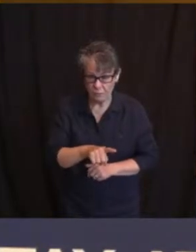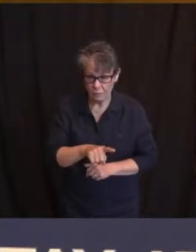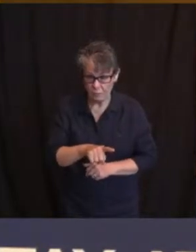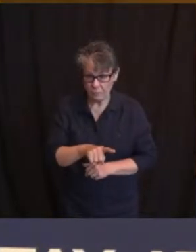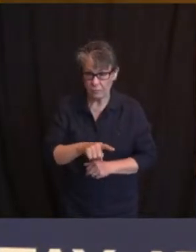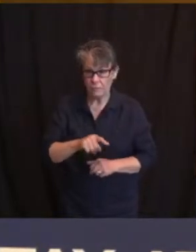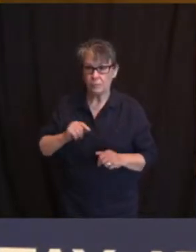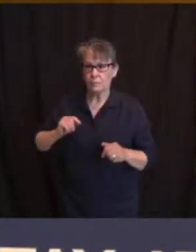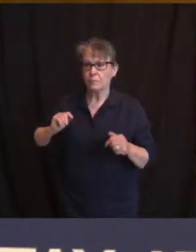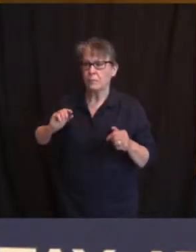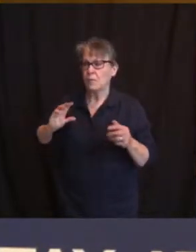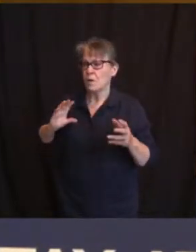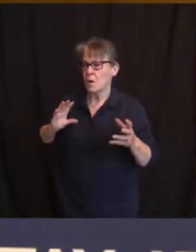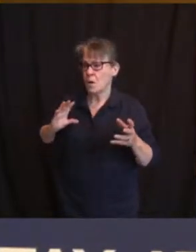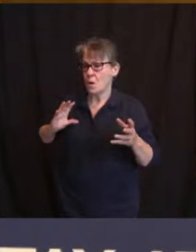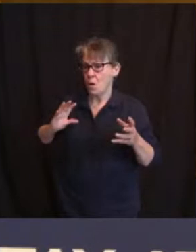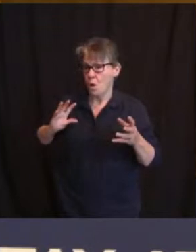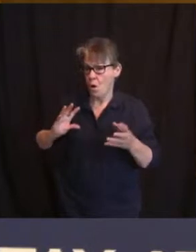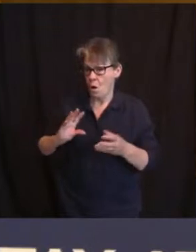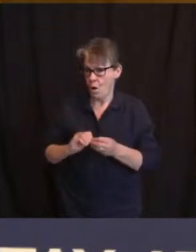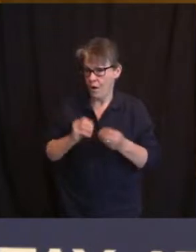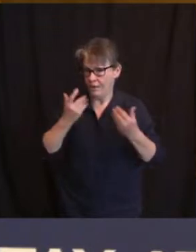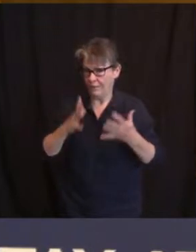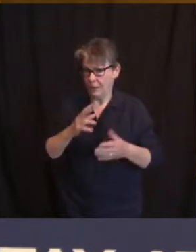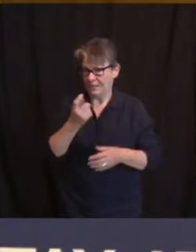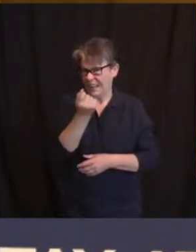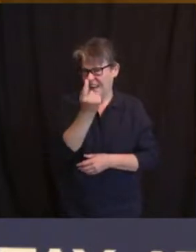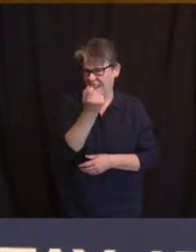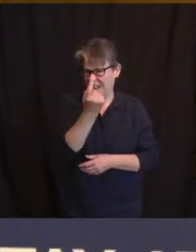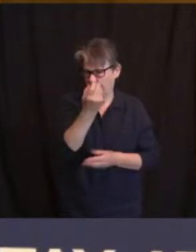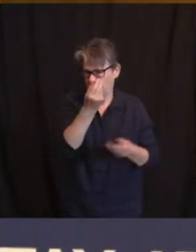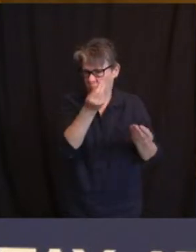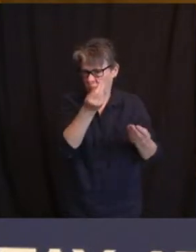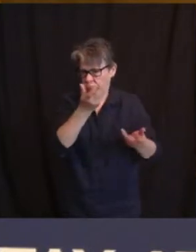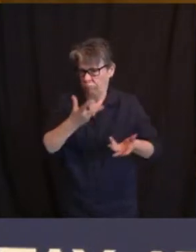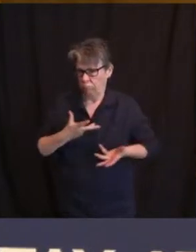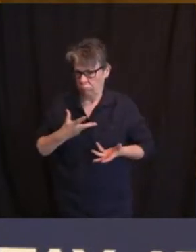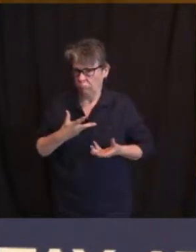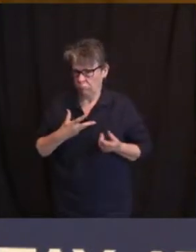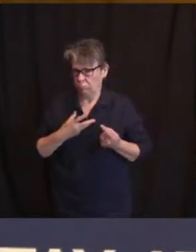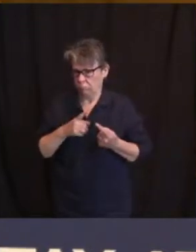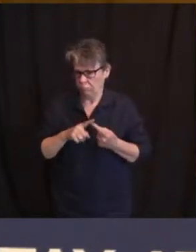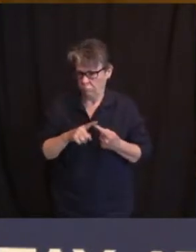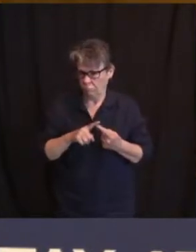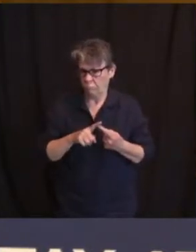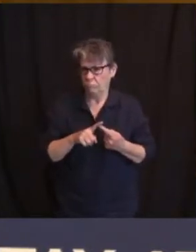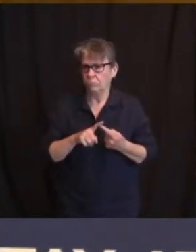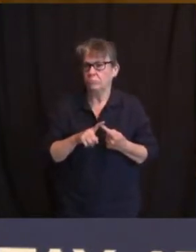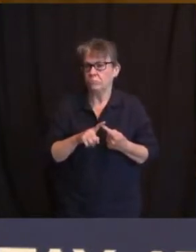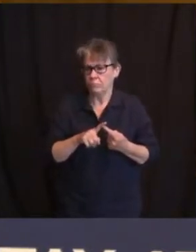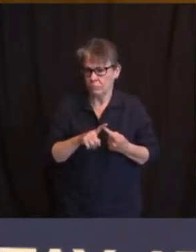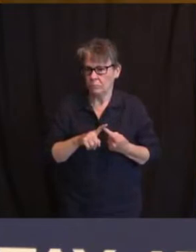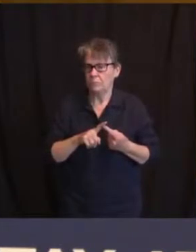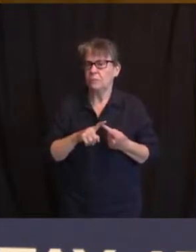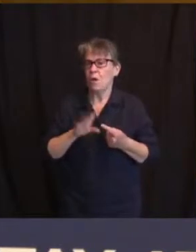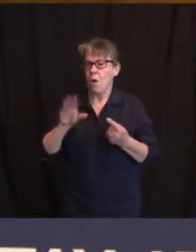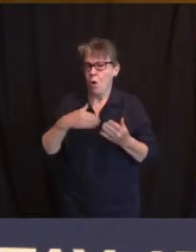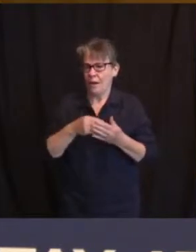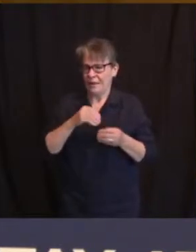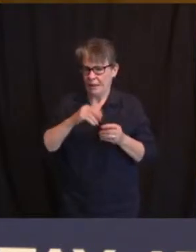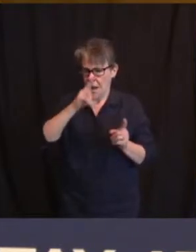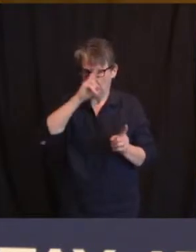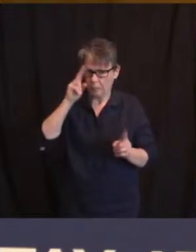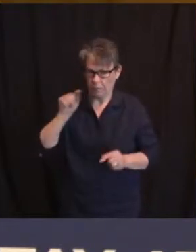that were reported yesterday, we do know that all 11 were hospitalized. I don't have any data on 7 that